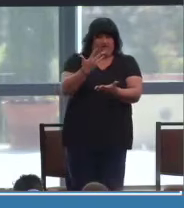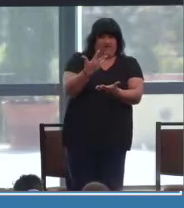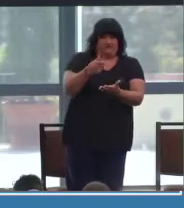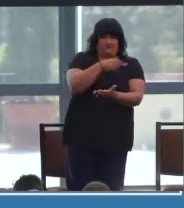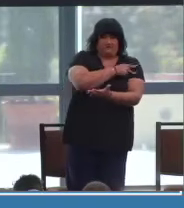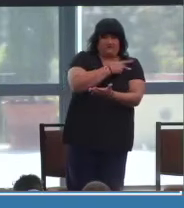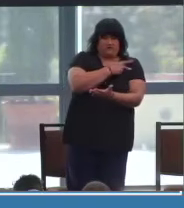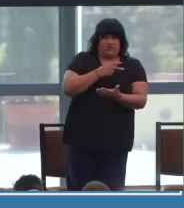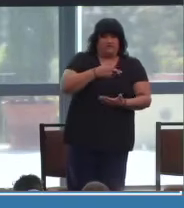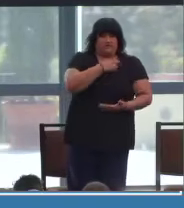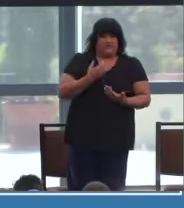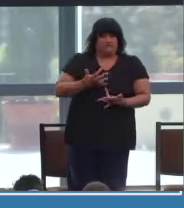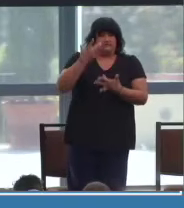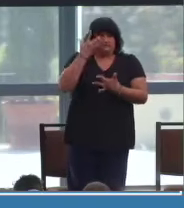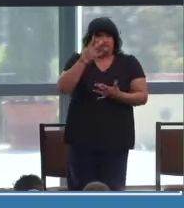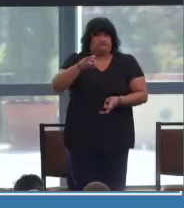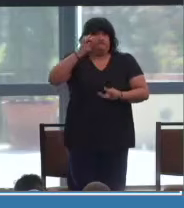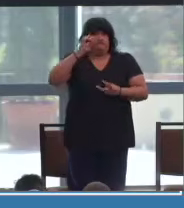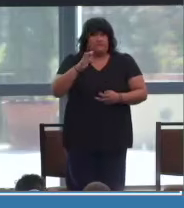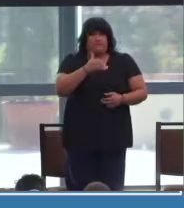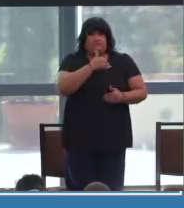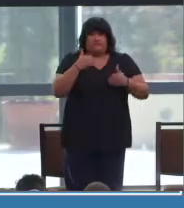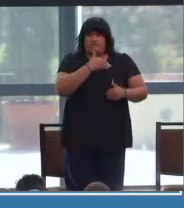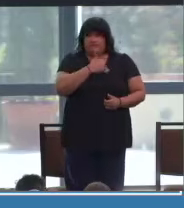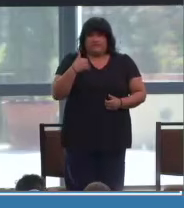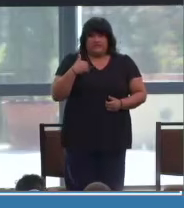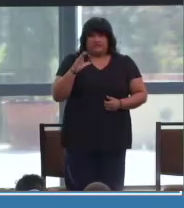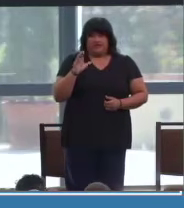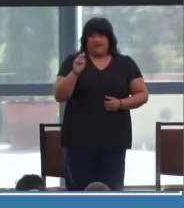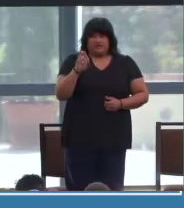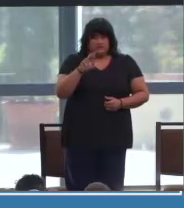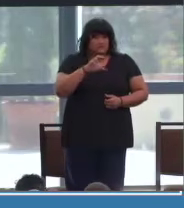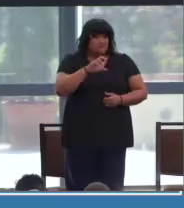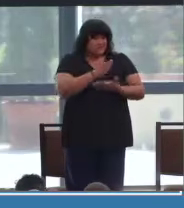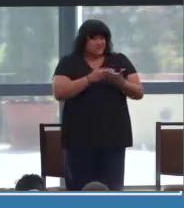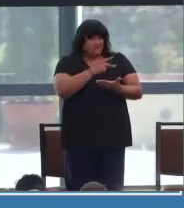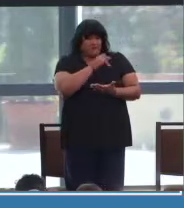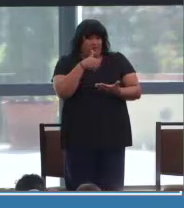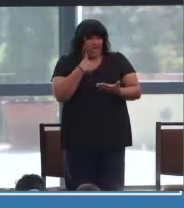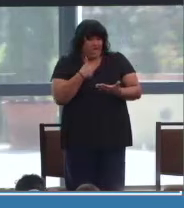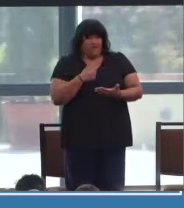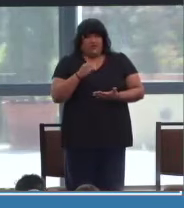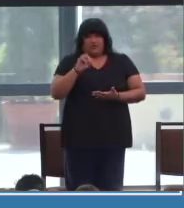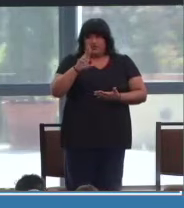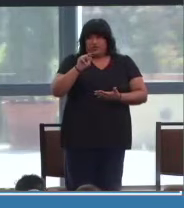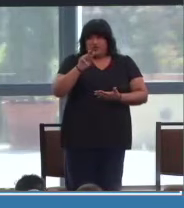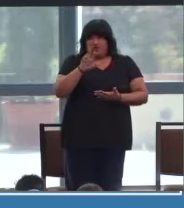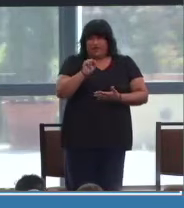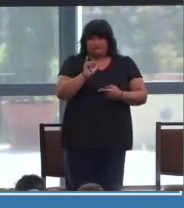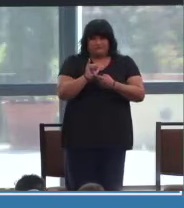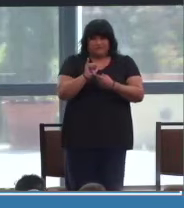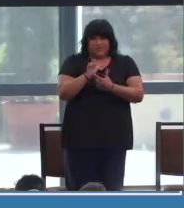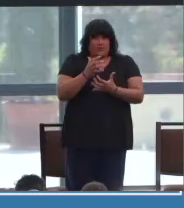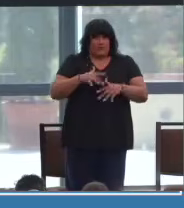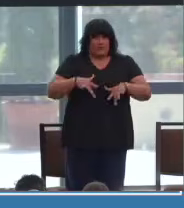cancer. And if patients no longer have a uterus and use estrogen-only pills, then that risk was not increased at all. So again,